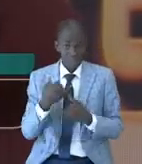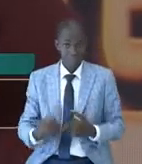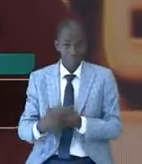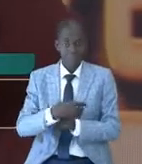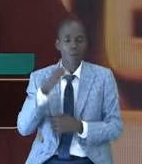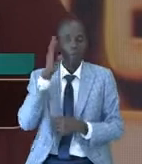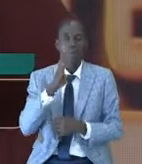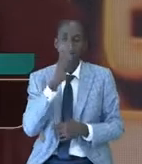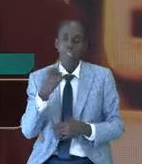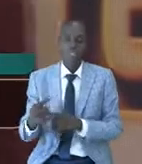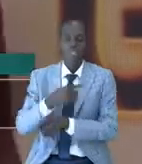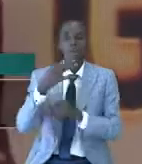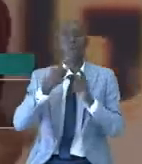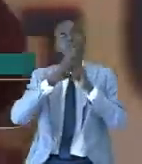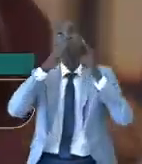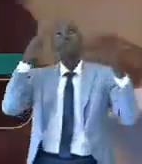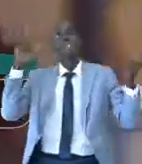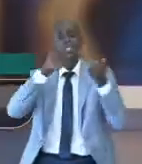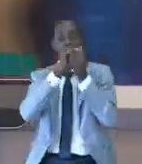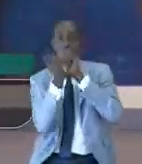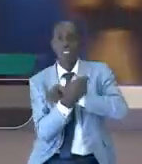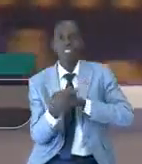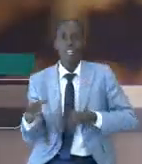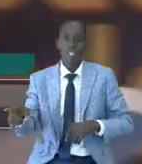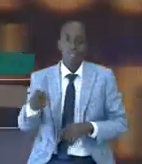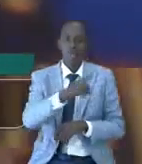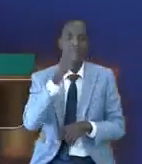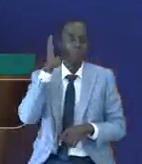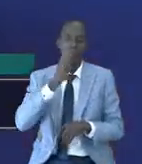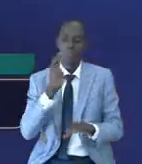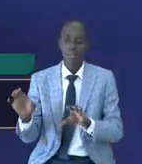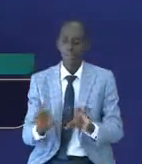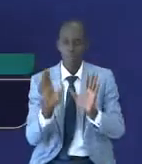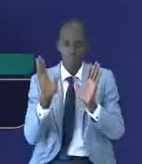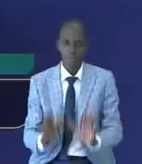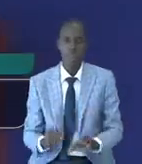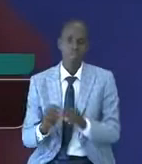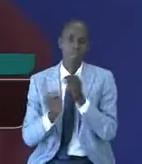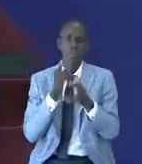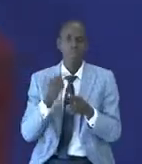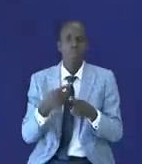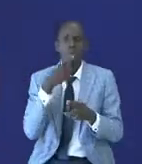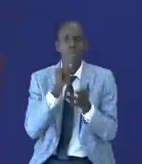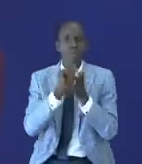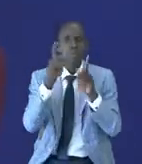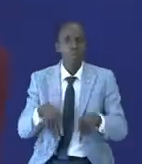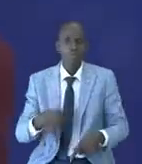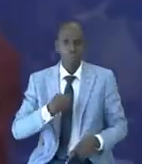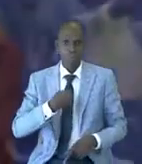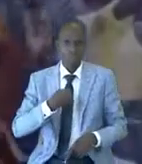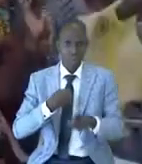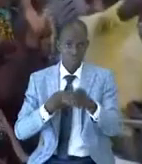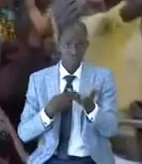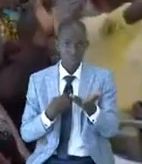day of great change. And you will be a performer. Where is he? Where is